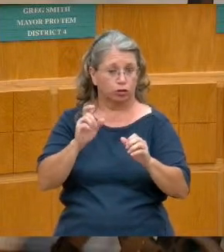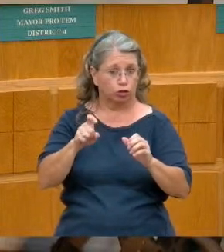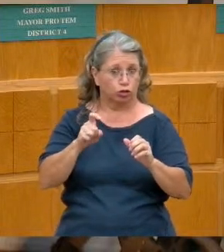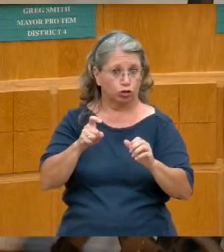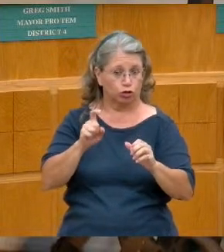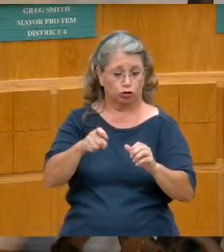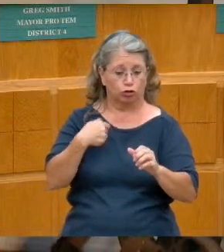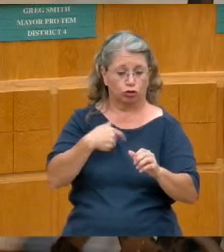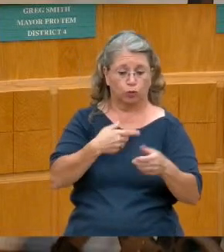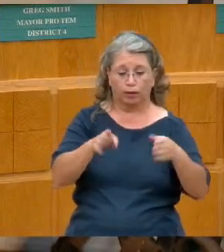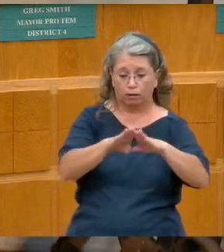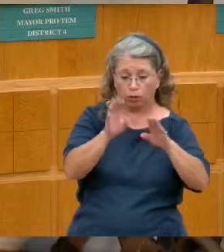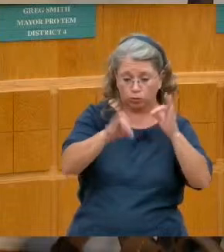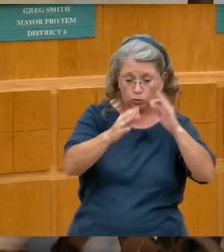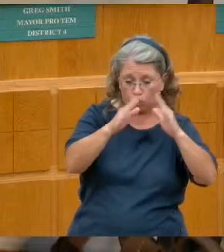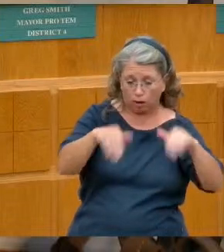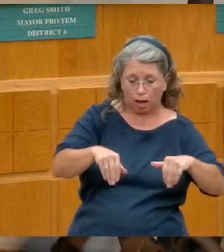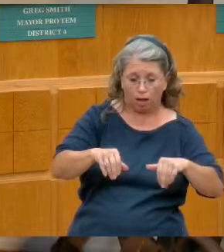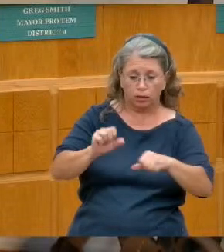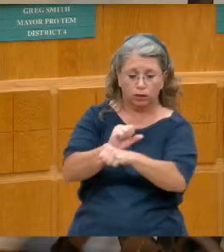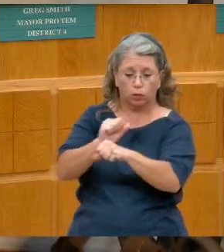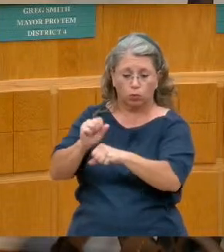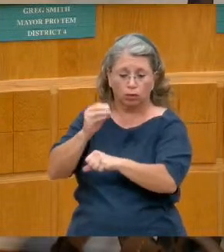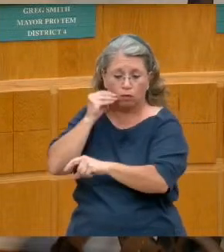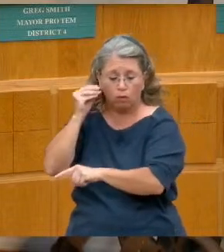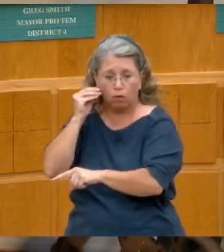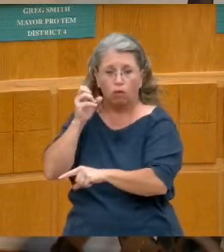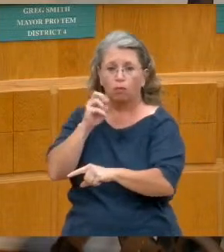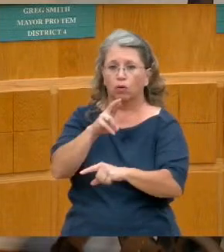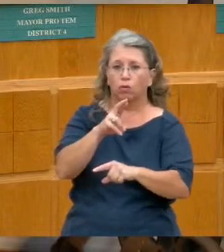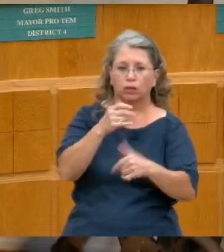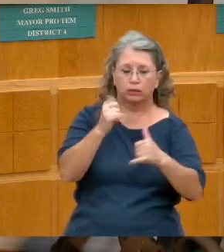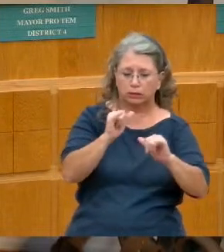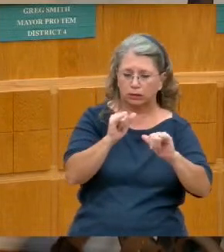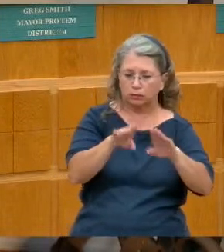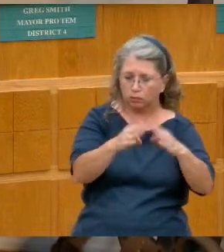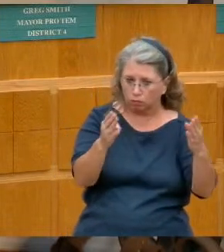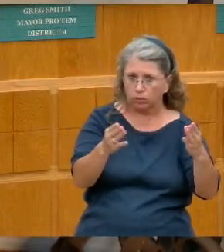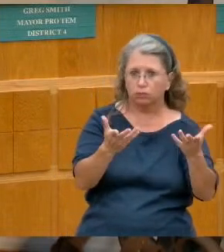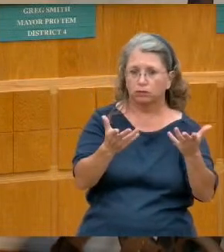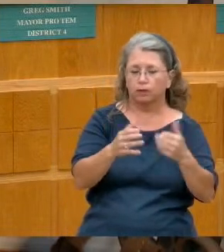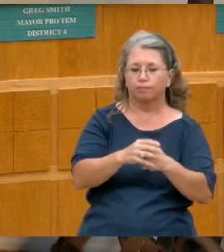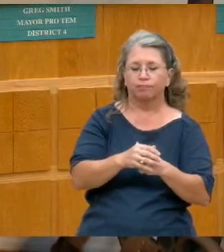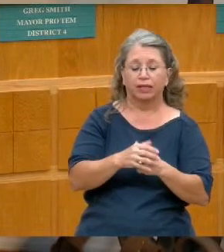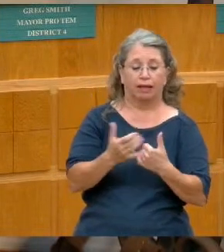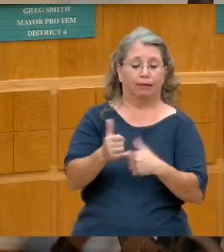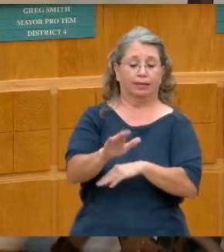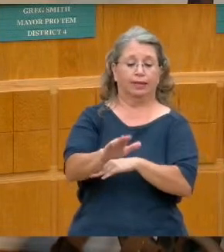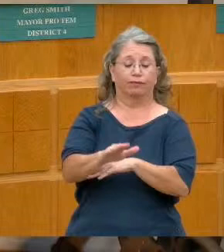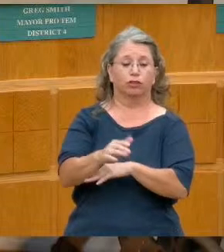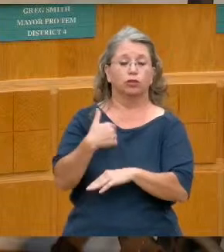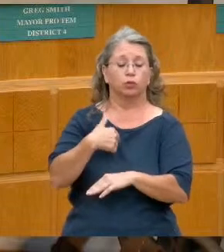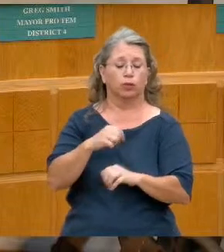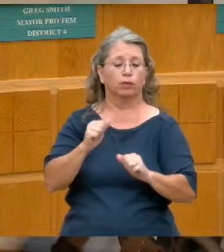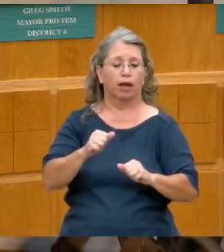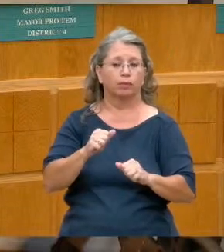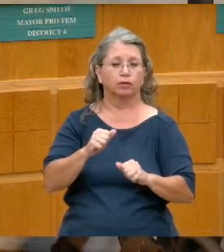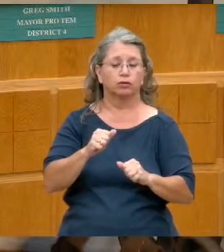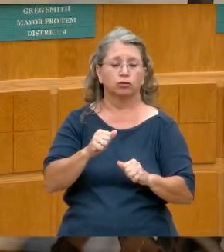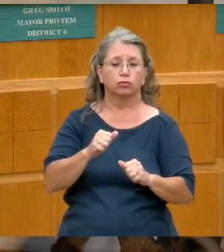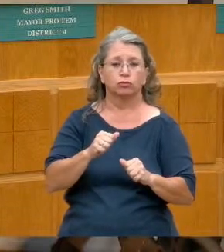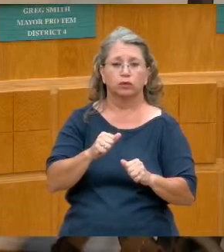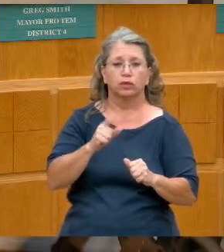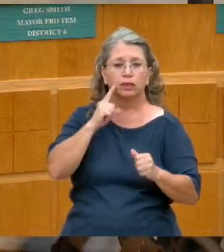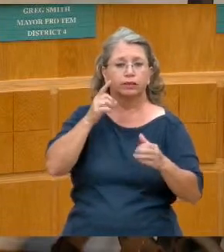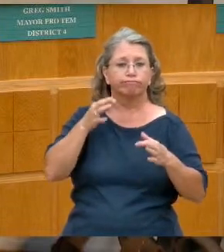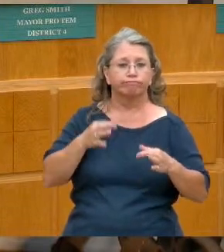this afternoon, we were able to ascertain that there was also a positive employee at our Nueces County